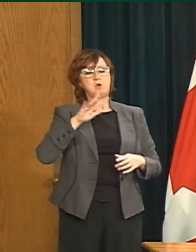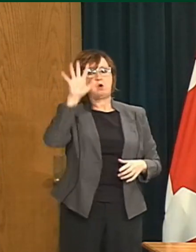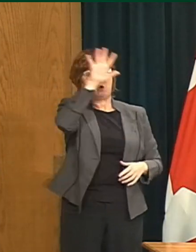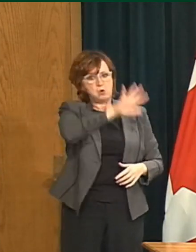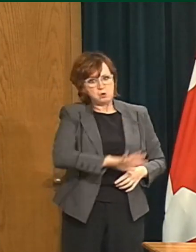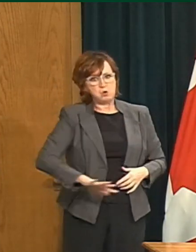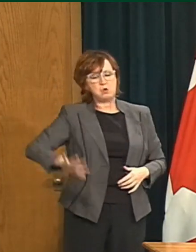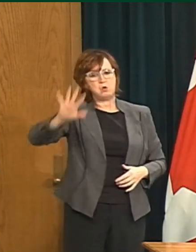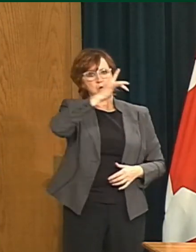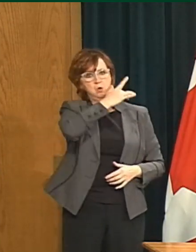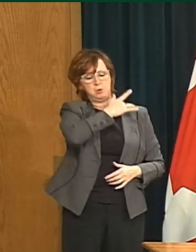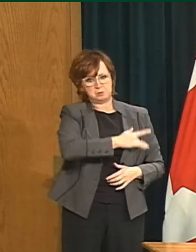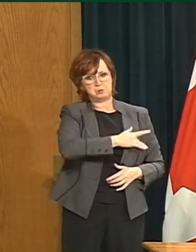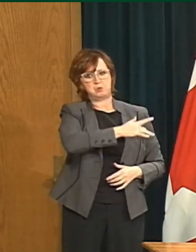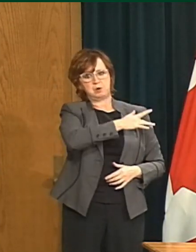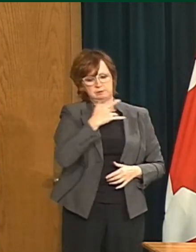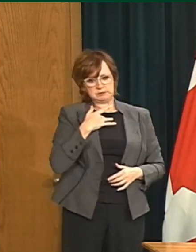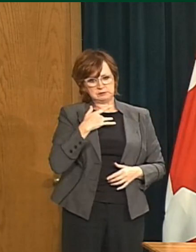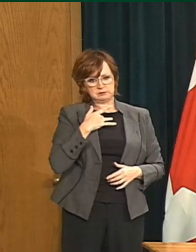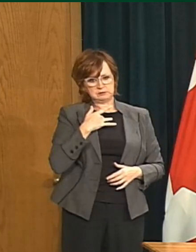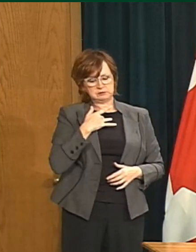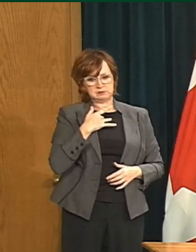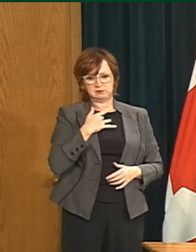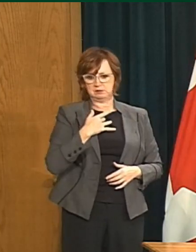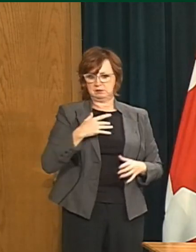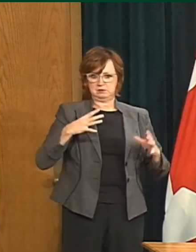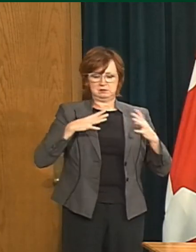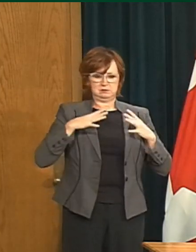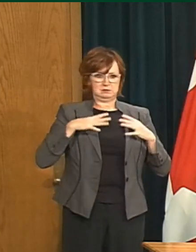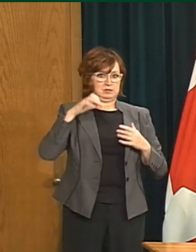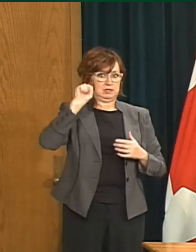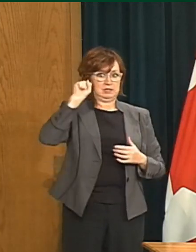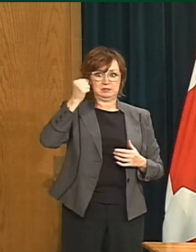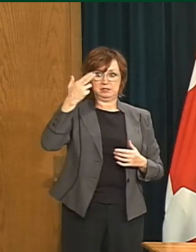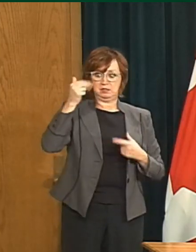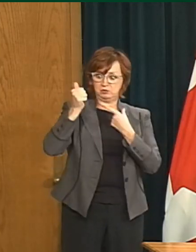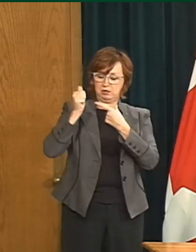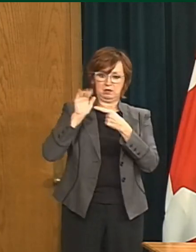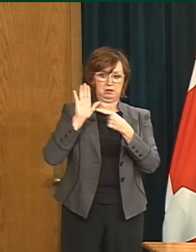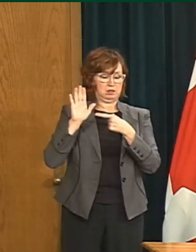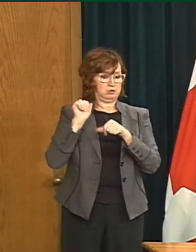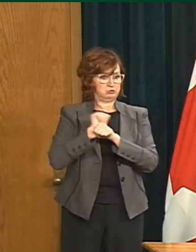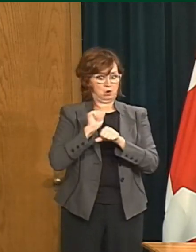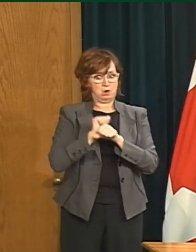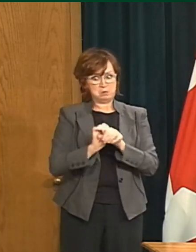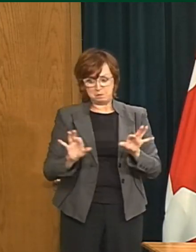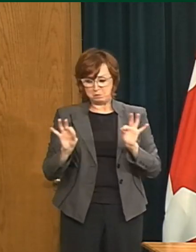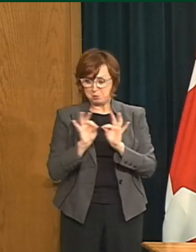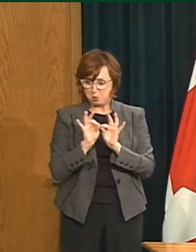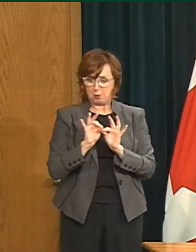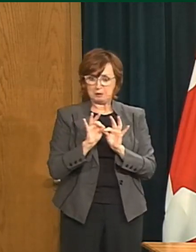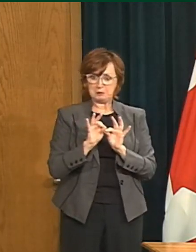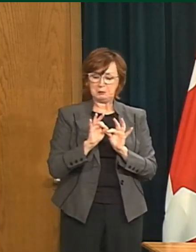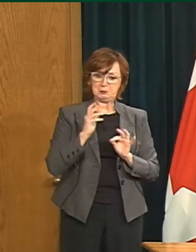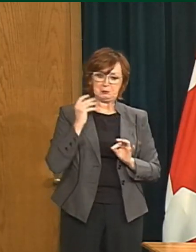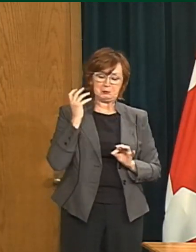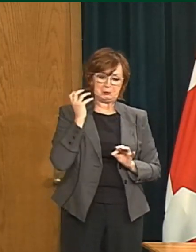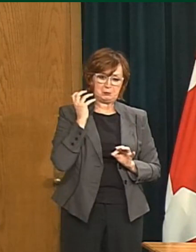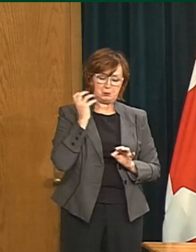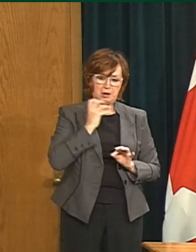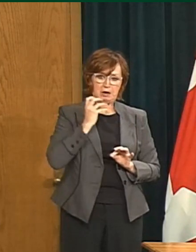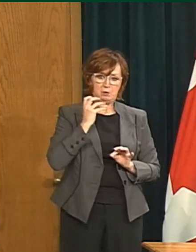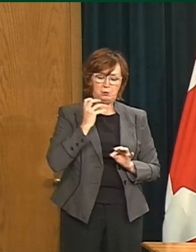is coming at us from a health delivery perspective. And this is important work that the Saskatchewan Health Authority has been doing. They're using these projections